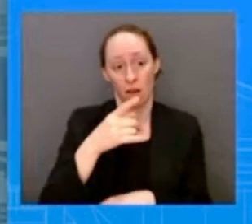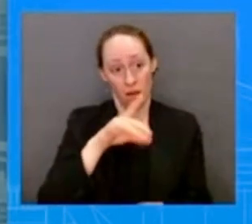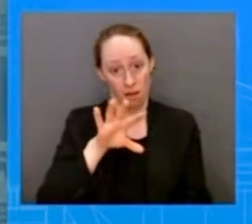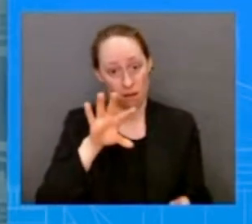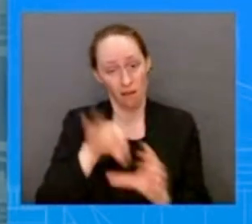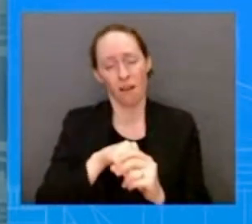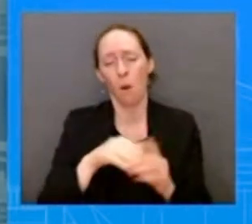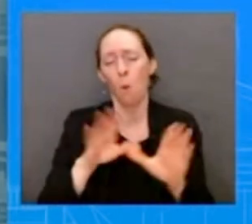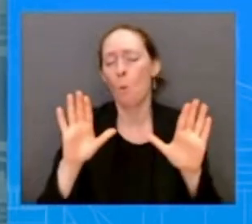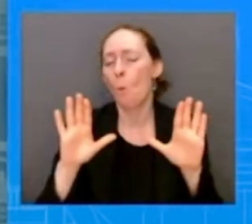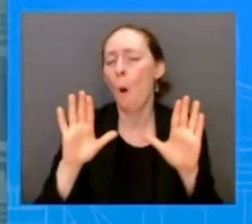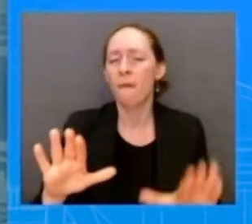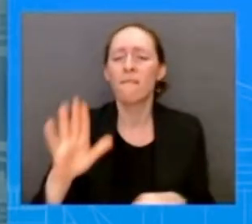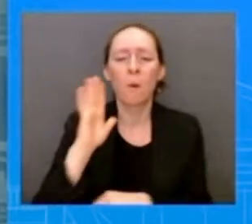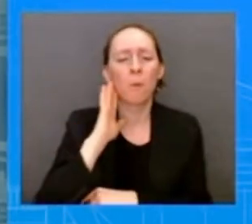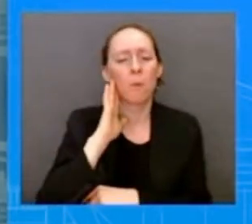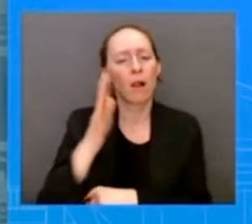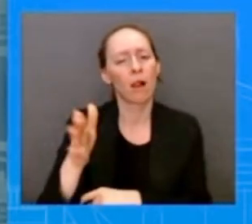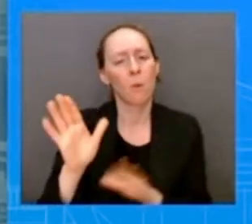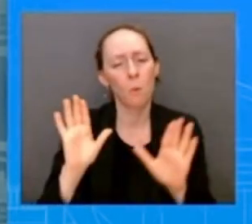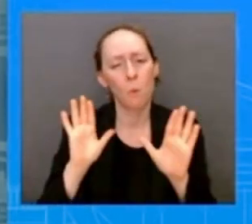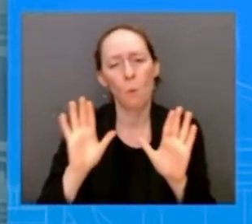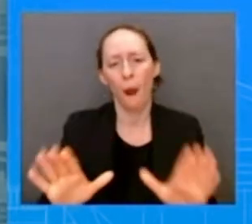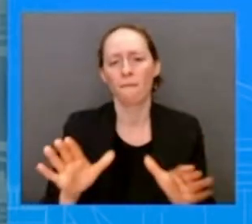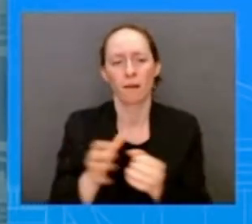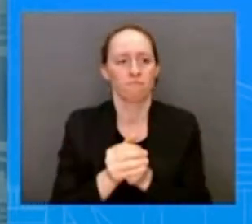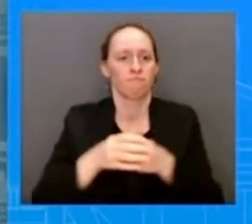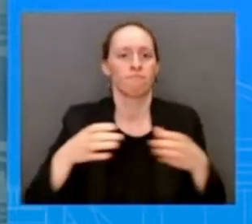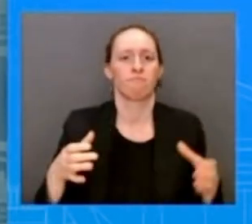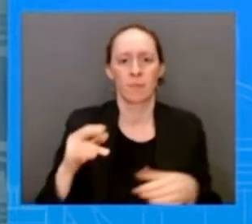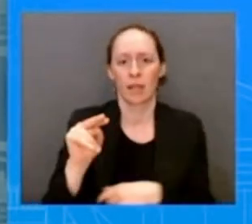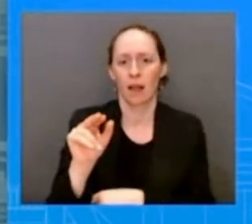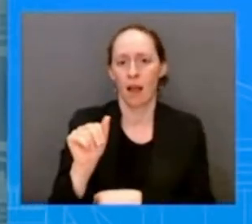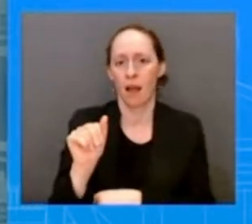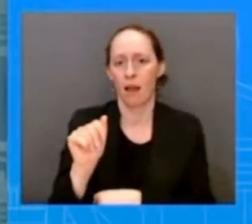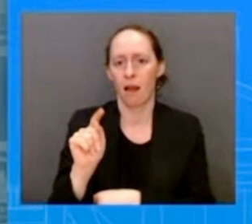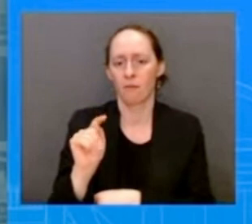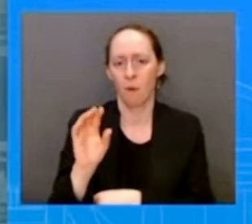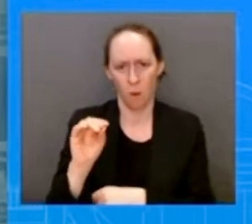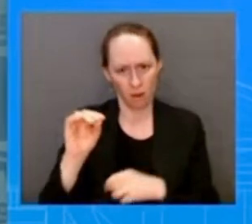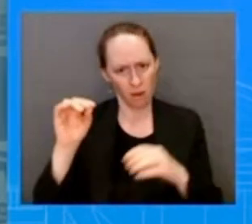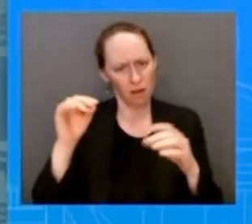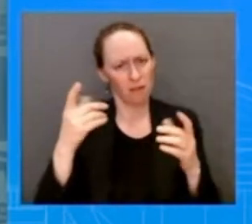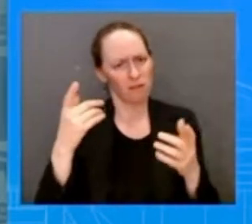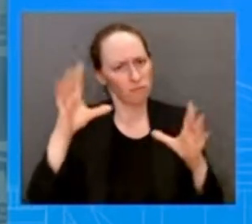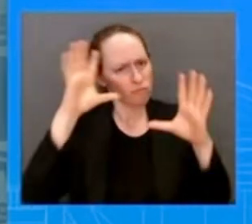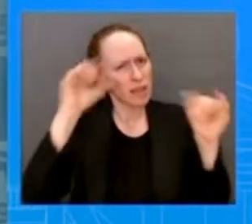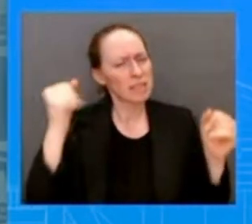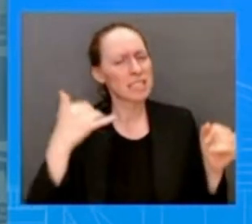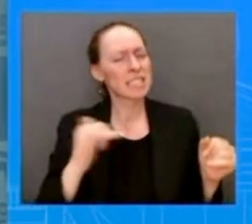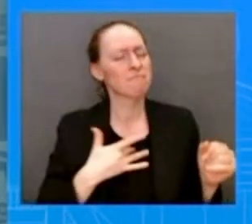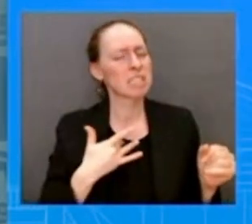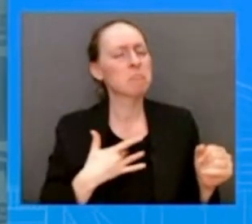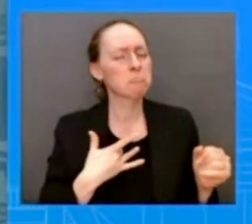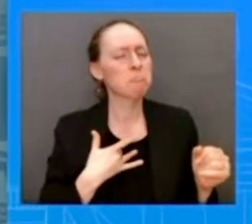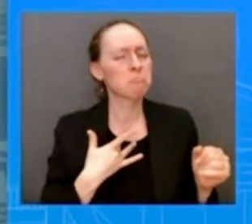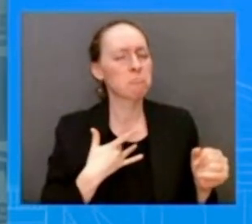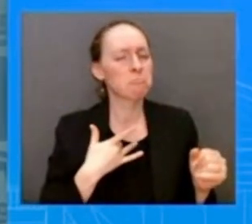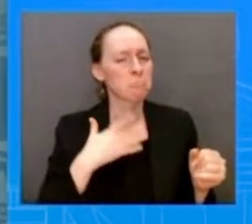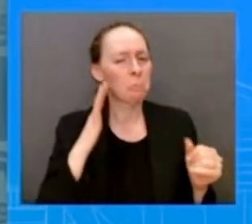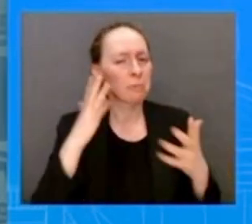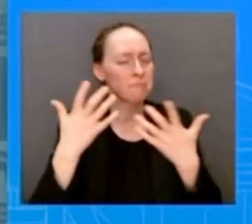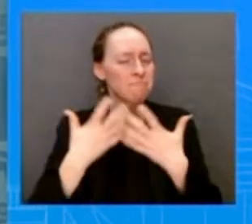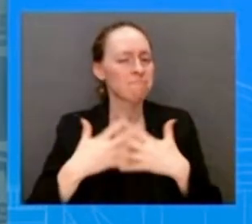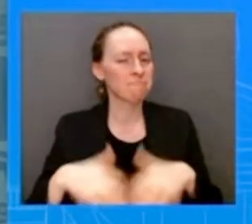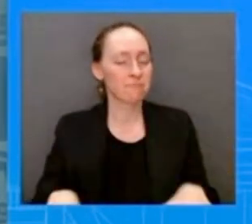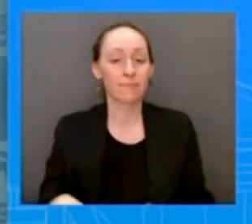alliance. The president remains confident that they're going to be NATO allies. Now, we're also encouraged by the fact that there are still discussions going on